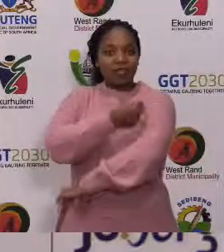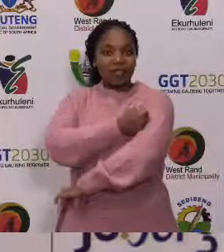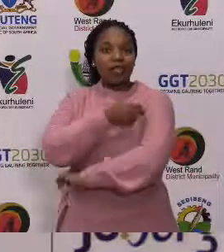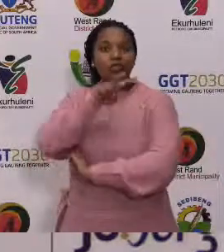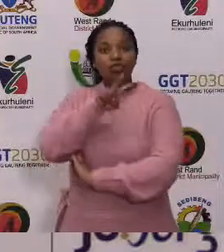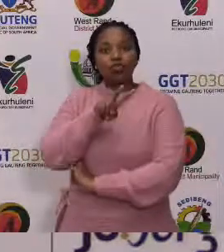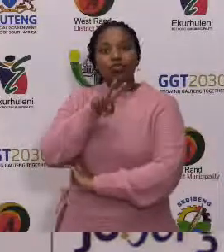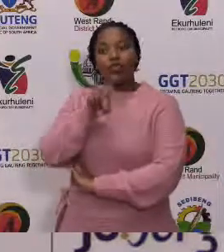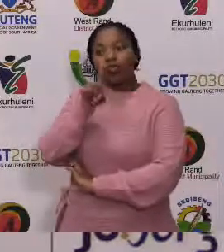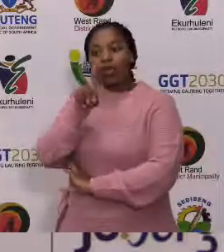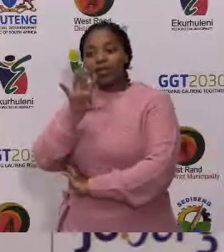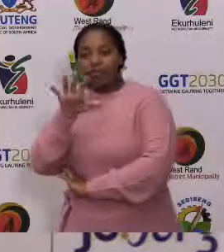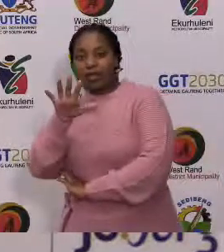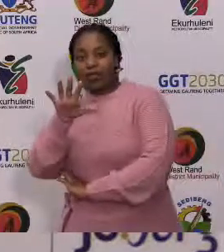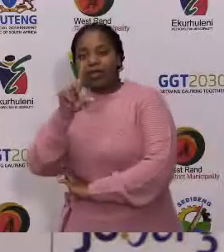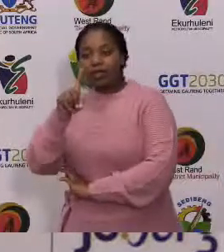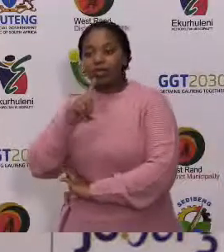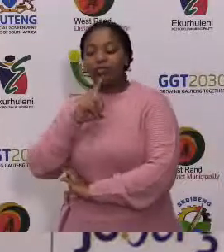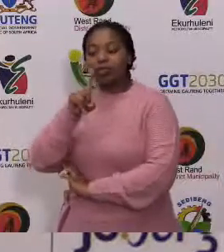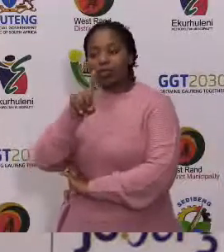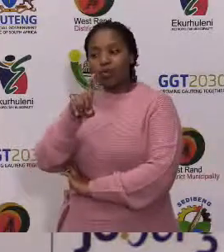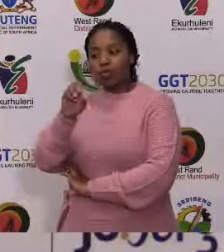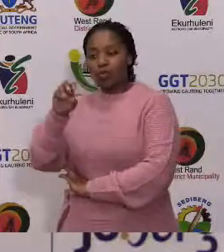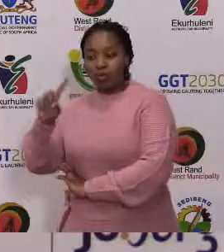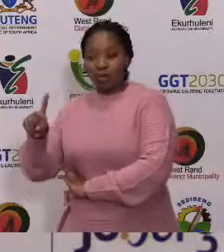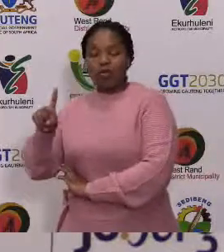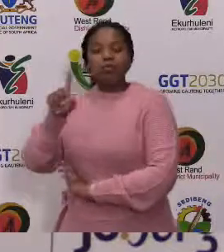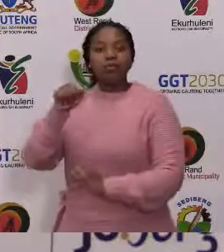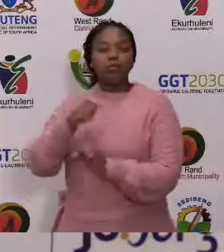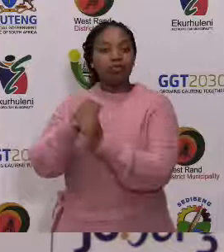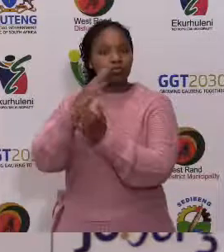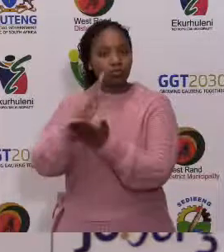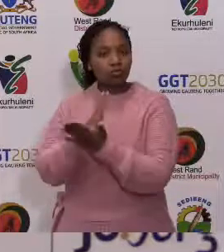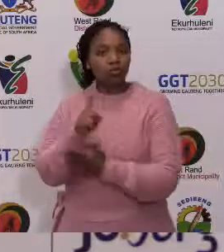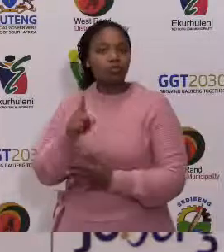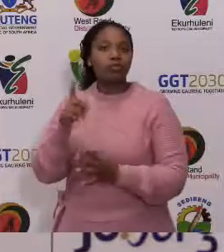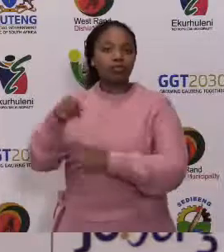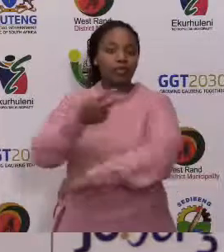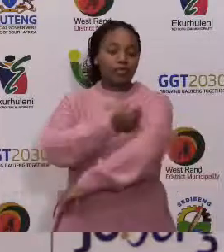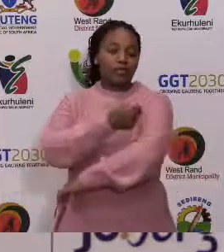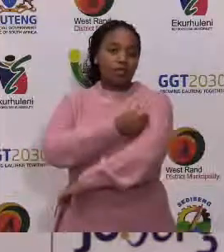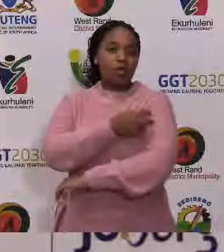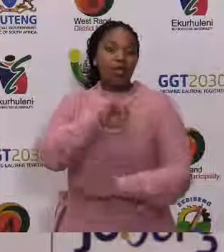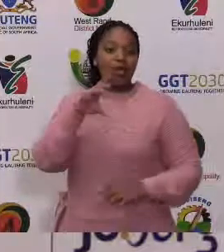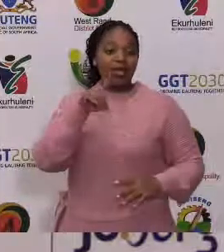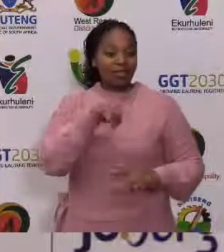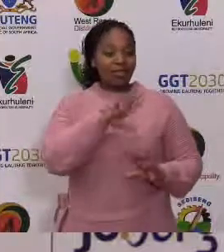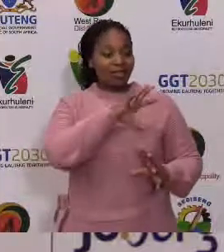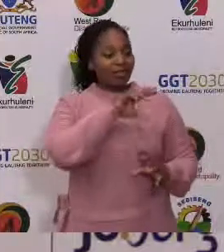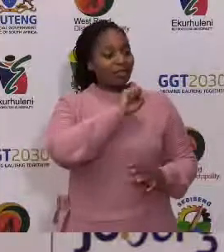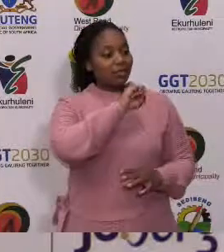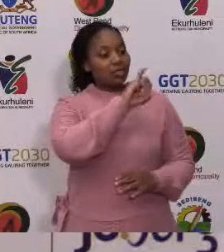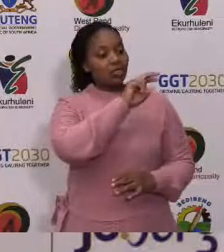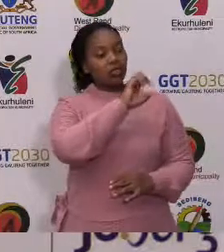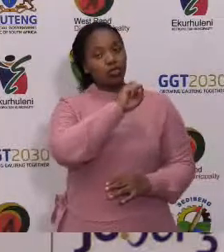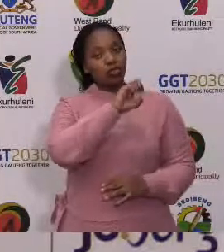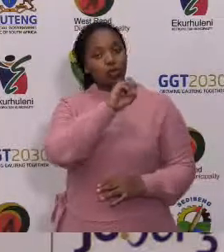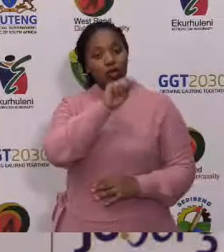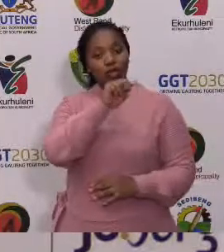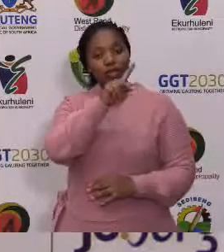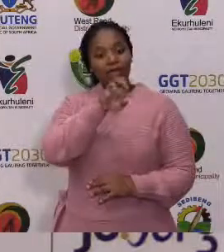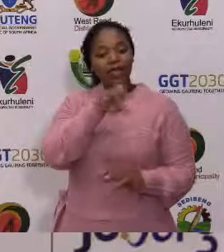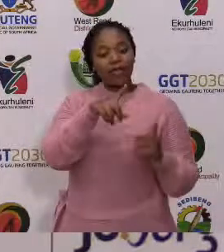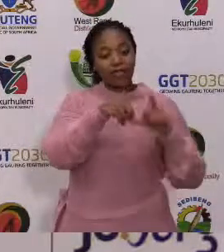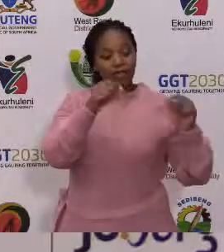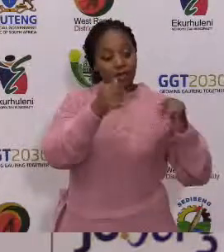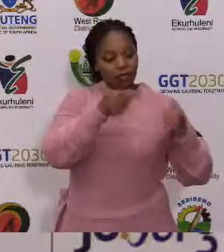215,101 health workers, so the remaining health workers will be vaccinated once the Sisonke protocol has ended, and we'll